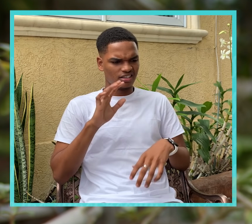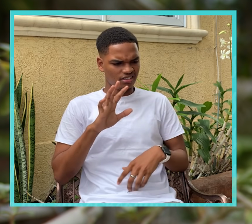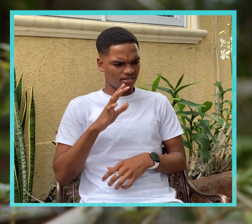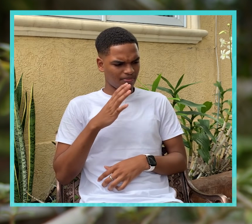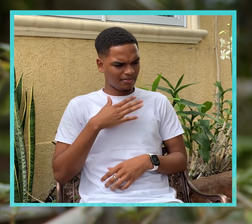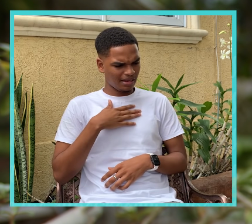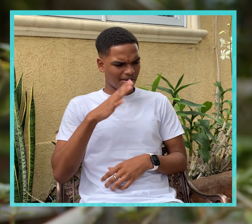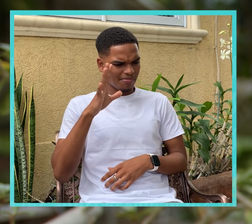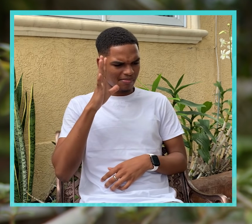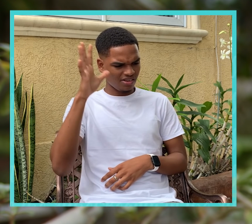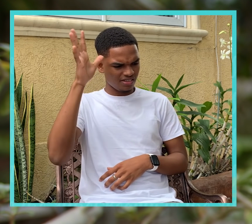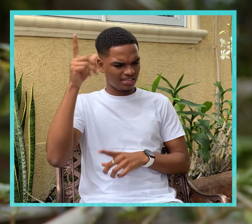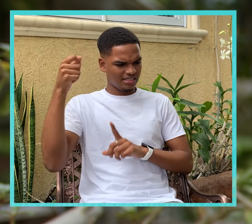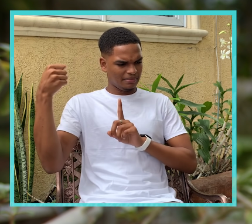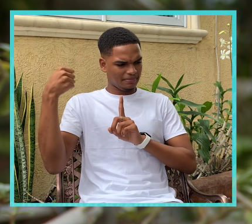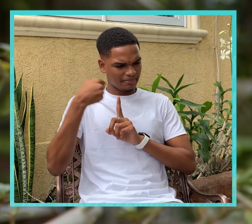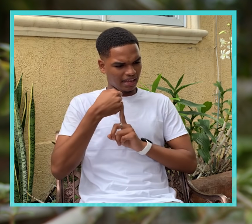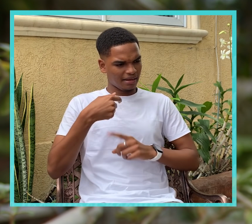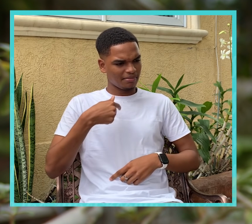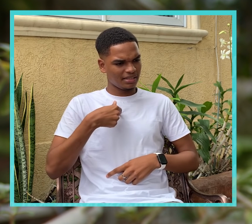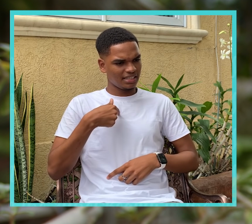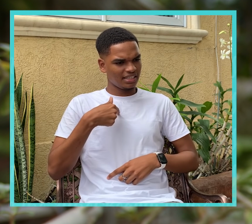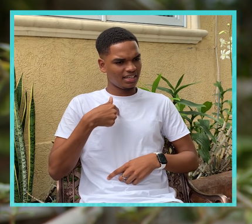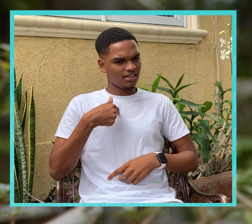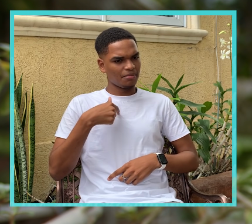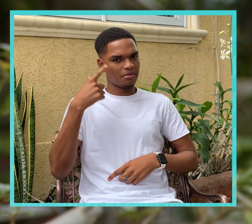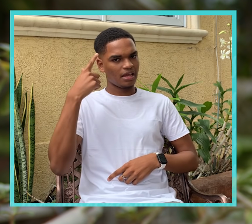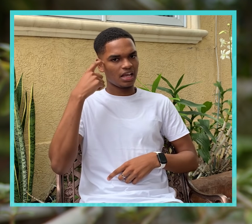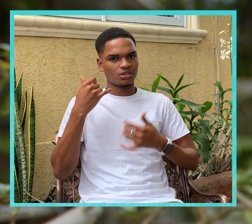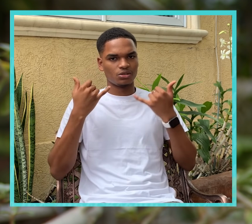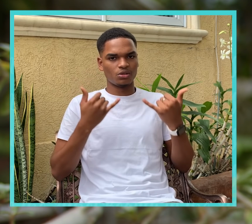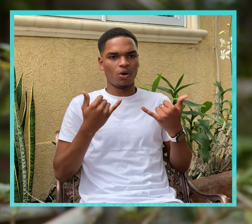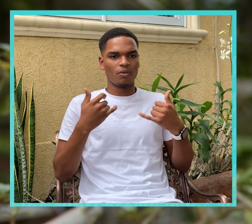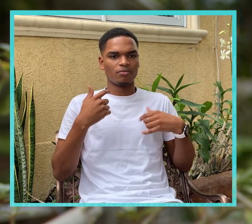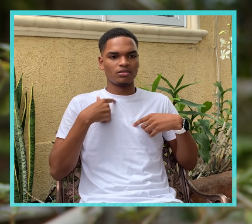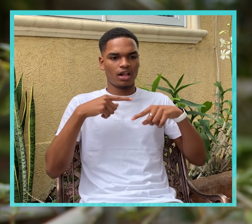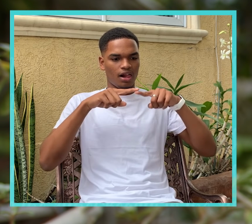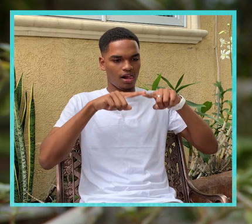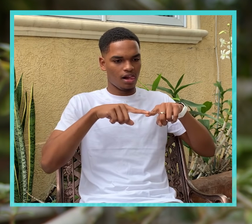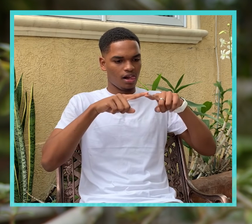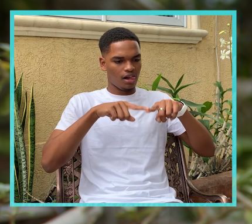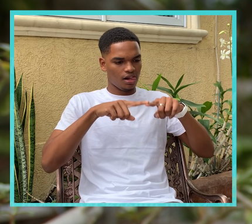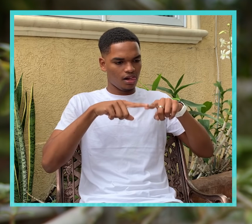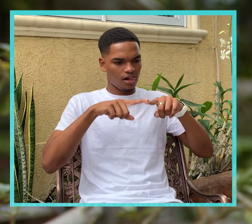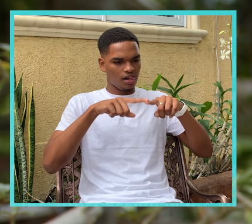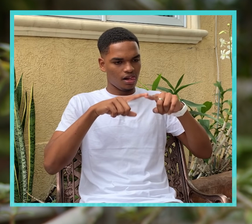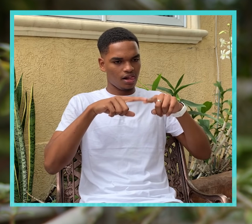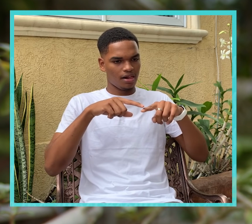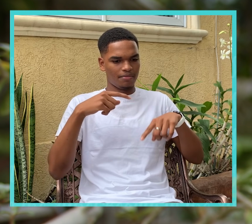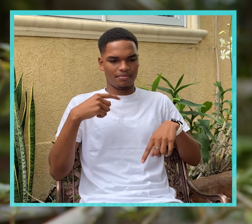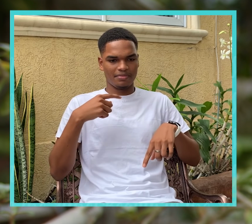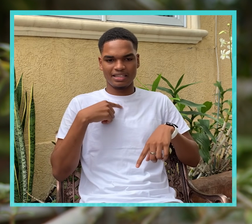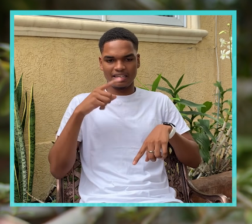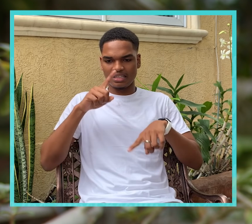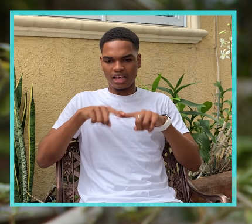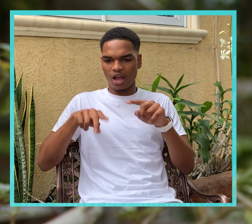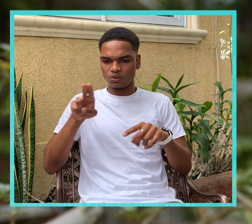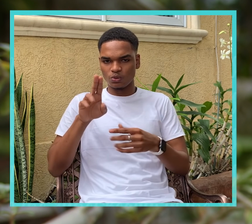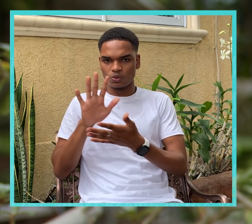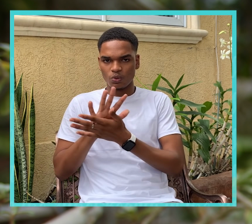parents kind of impact me. because I am now relying on things that I can't use in school.